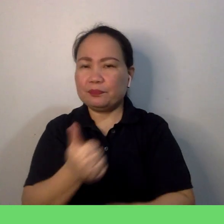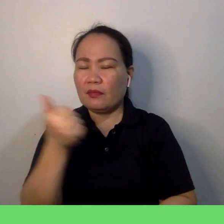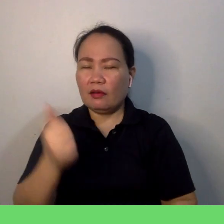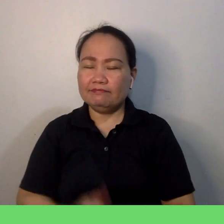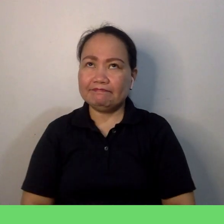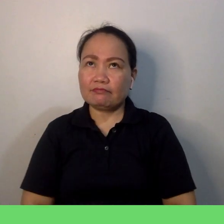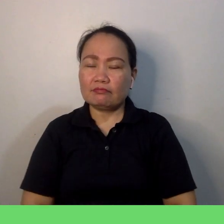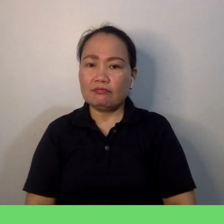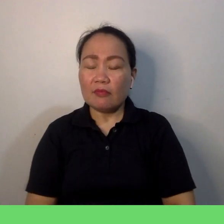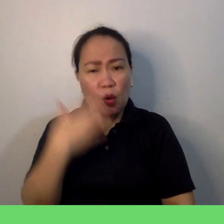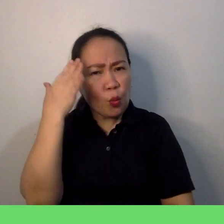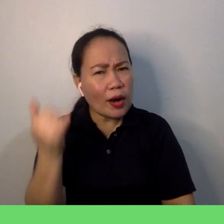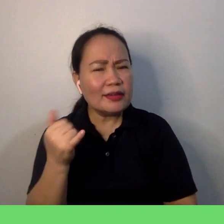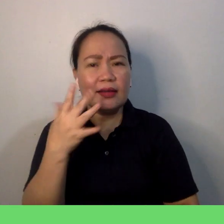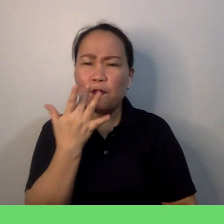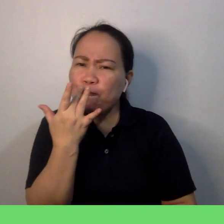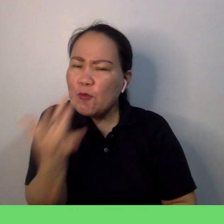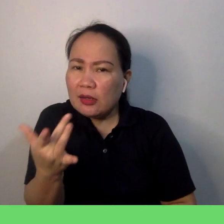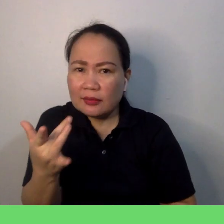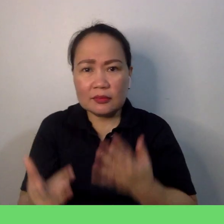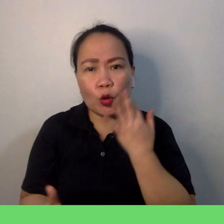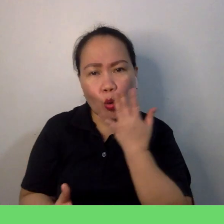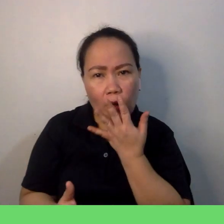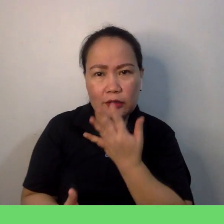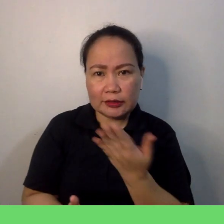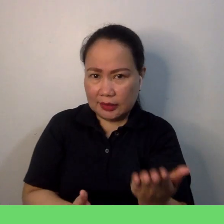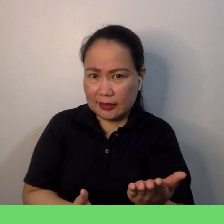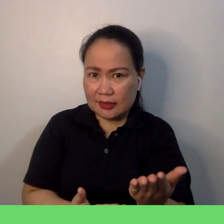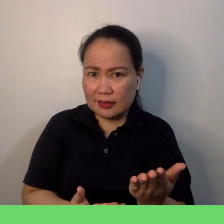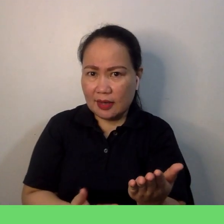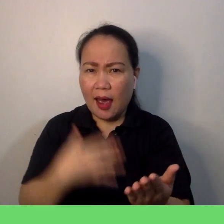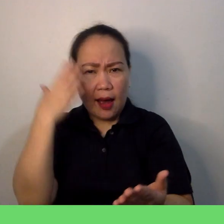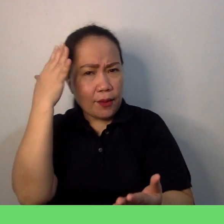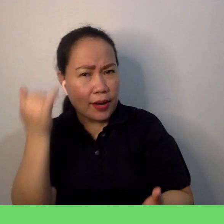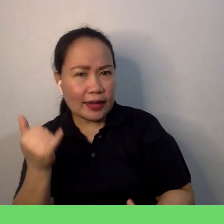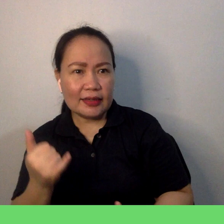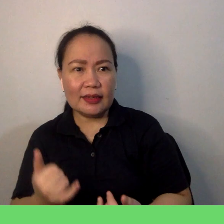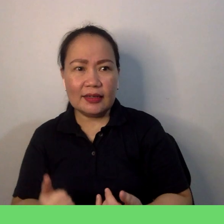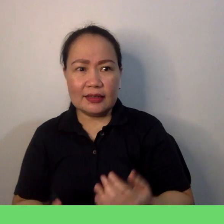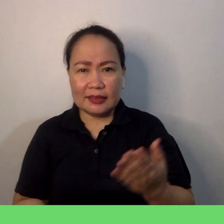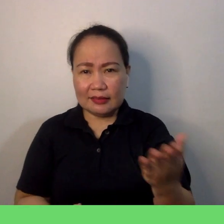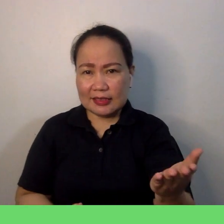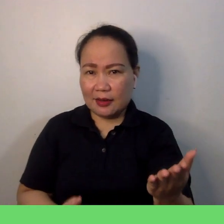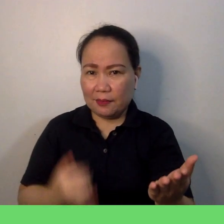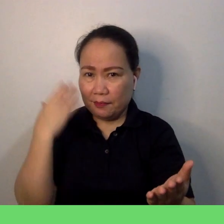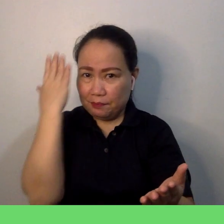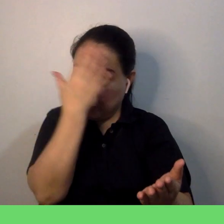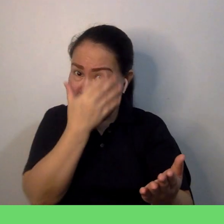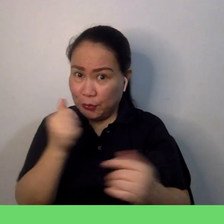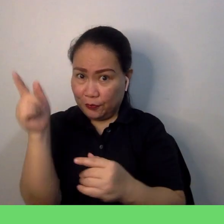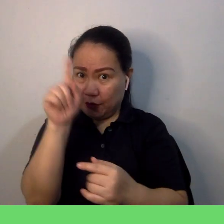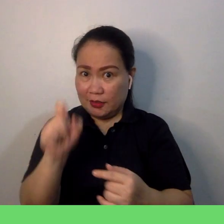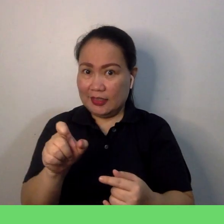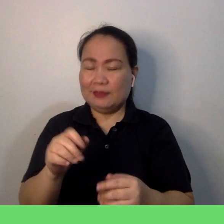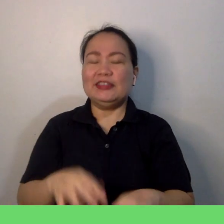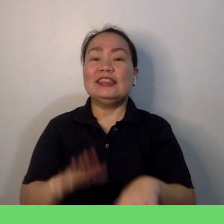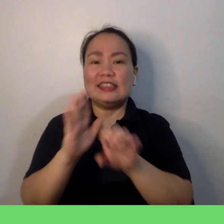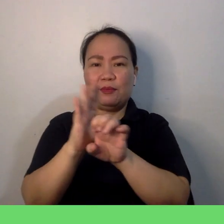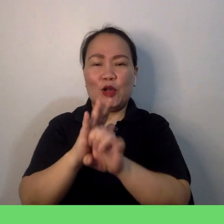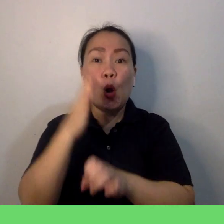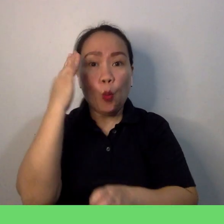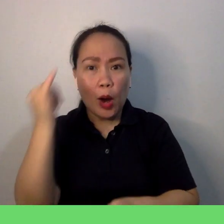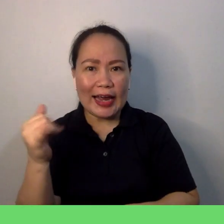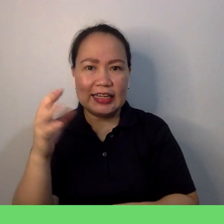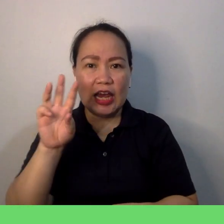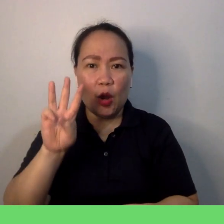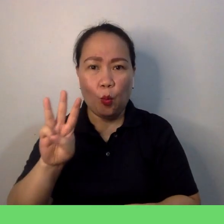bakit favorite color mo yung ganto? Okay, bakit sa tingin mo yun ang pinakamaganda para sa'yo? So, yun po yung mga